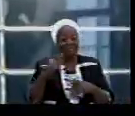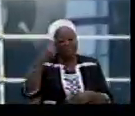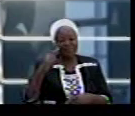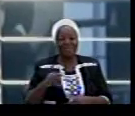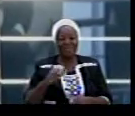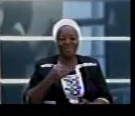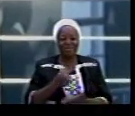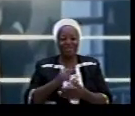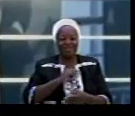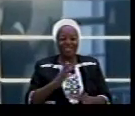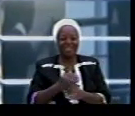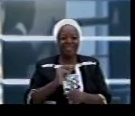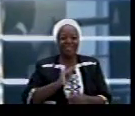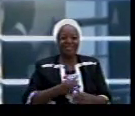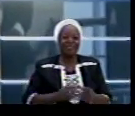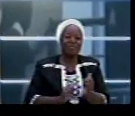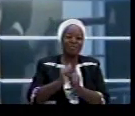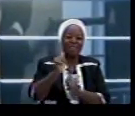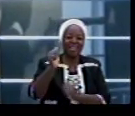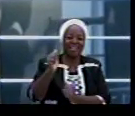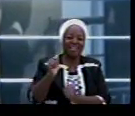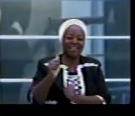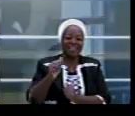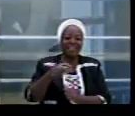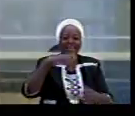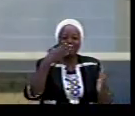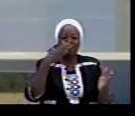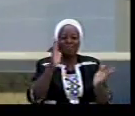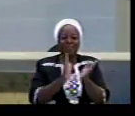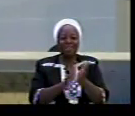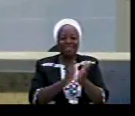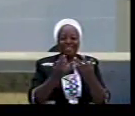far. Praise the Lord.